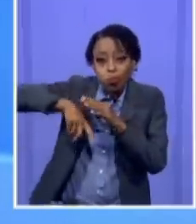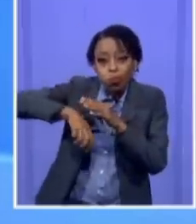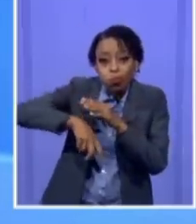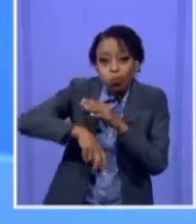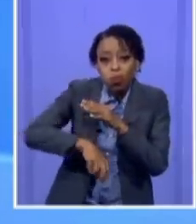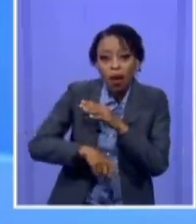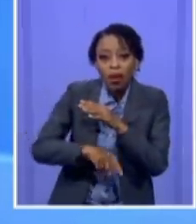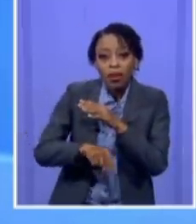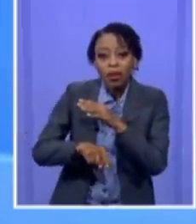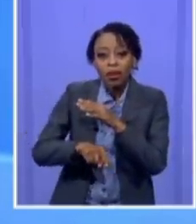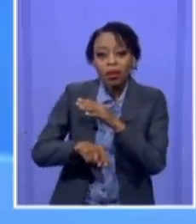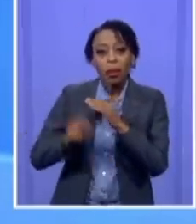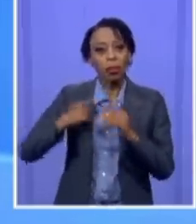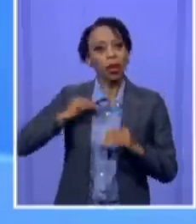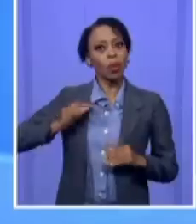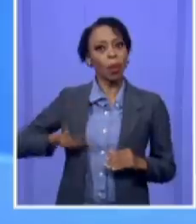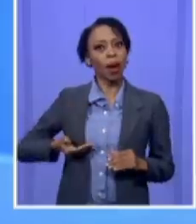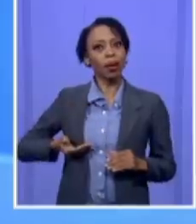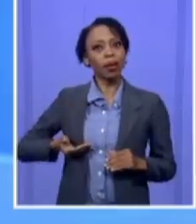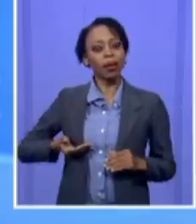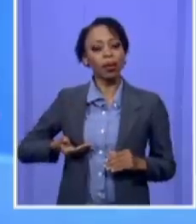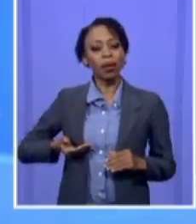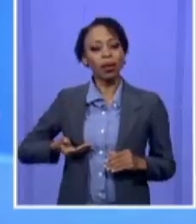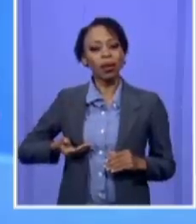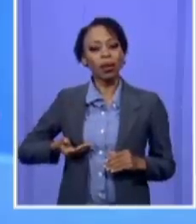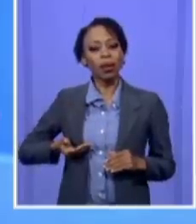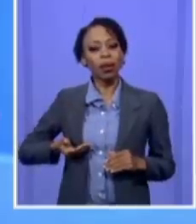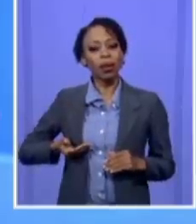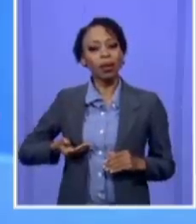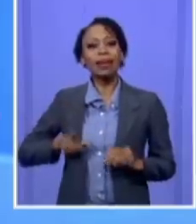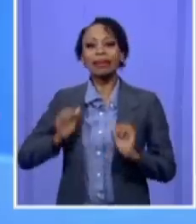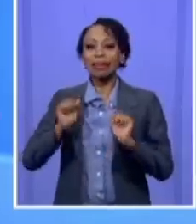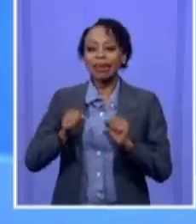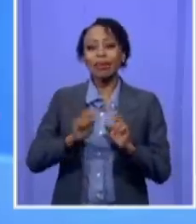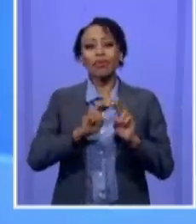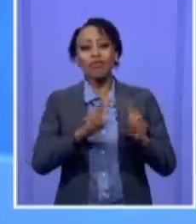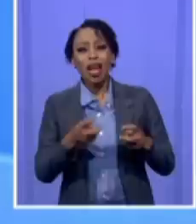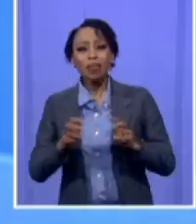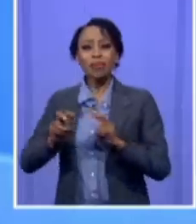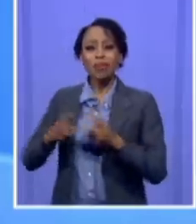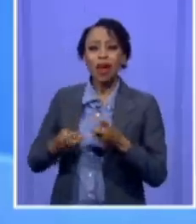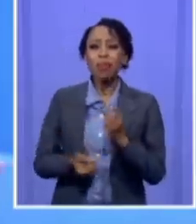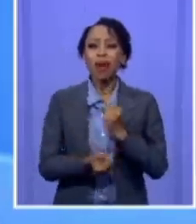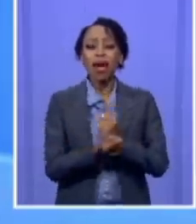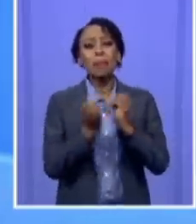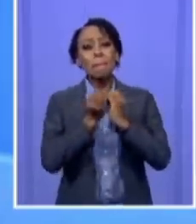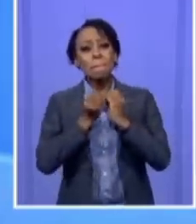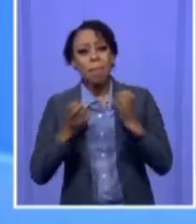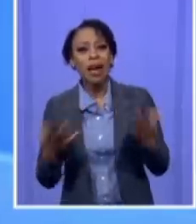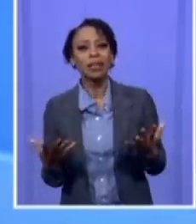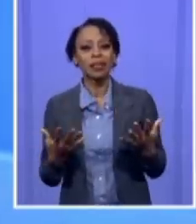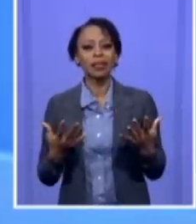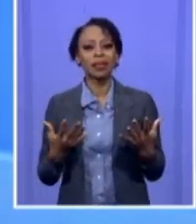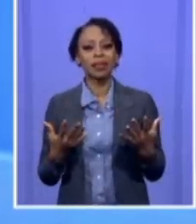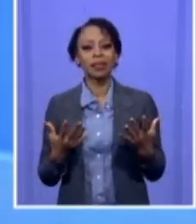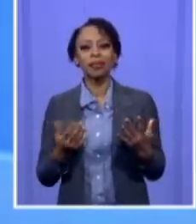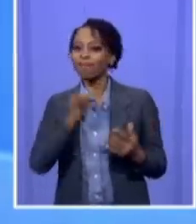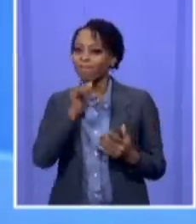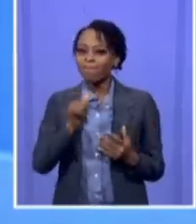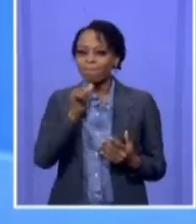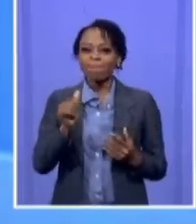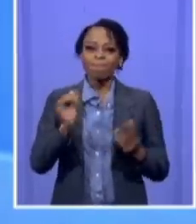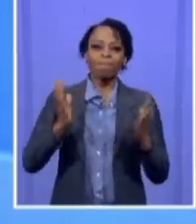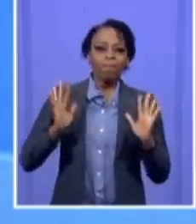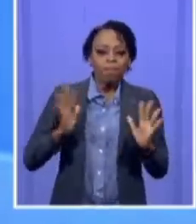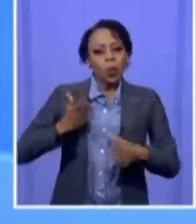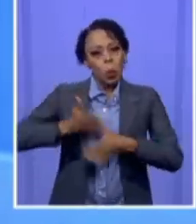I'm a woman. There are a spate of rapes that take place inside there. We had to do what we had to do.